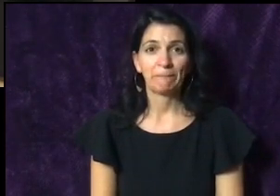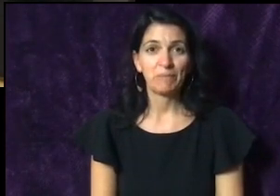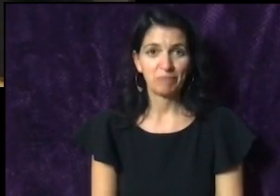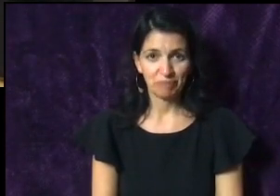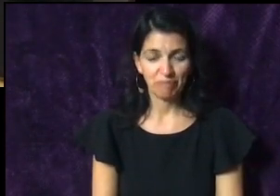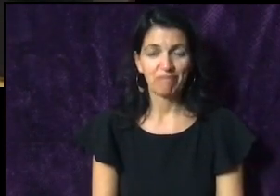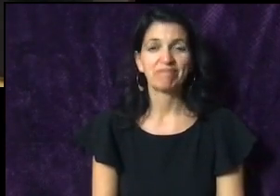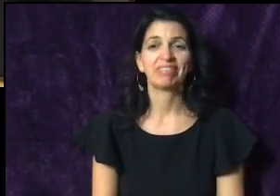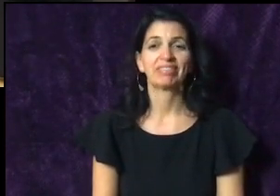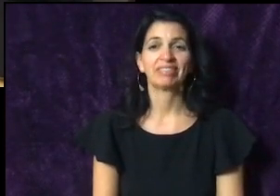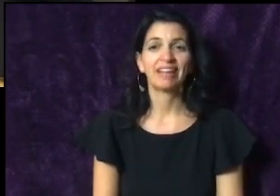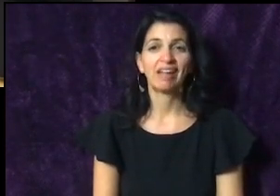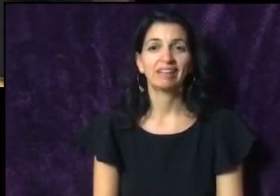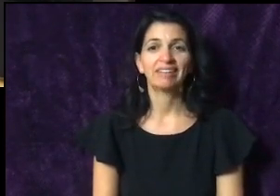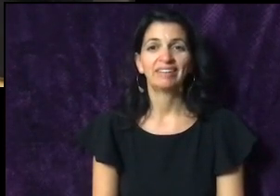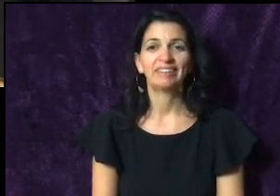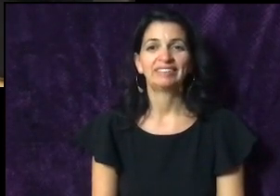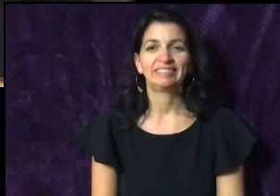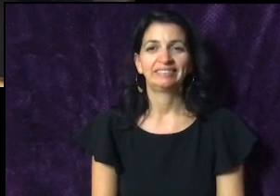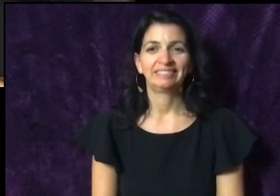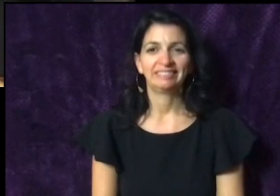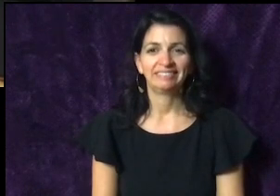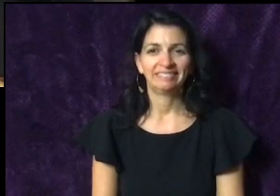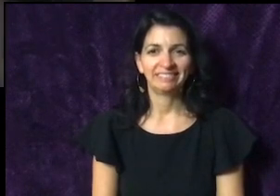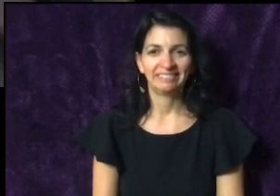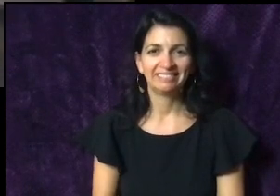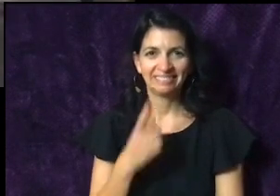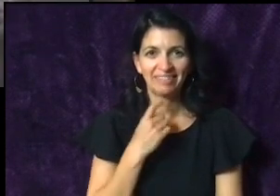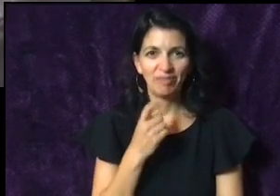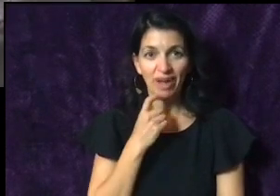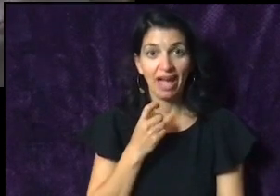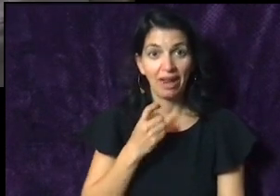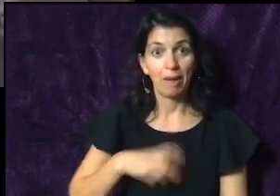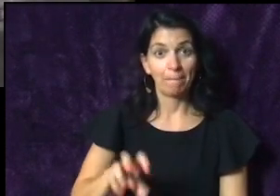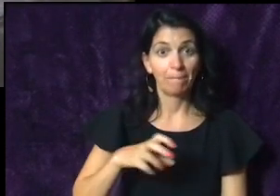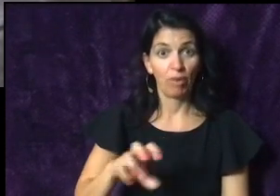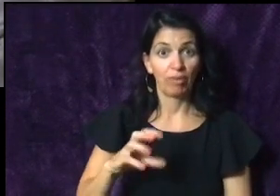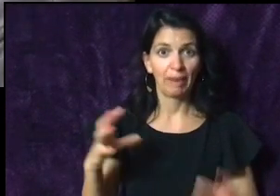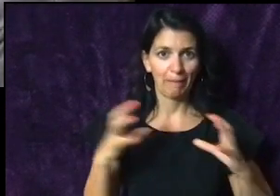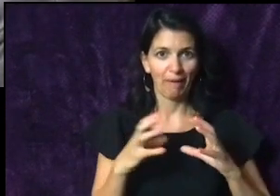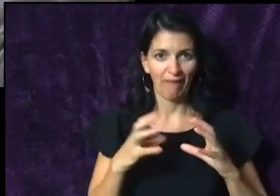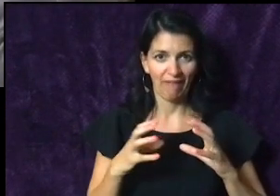Red bowling ball makes me think of, put that right here with Beethoven.